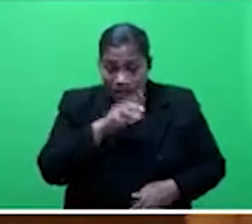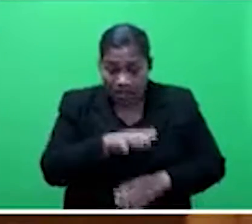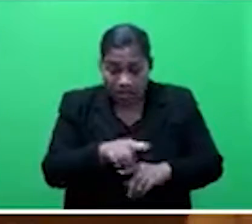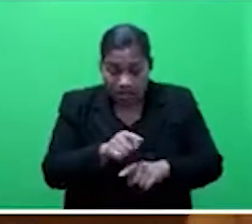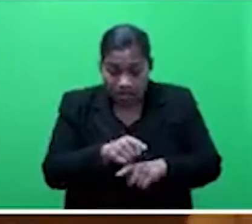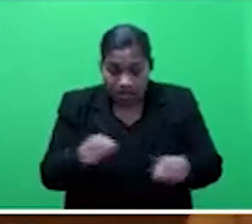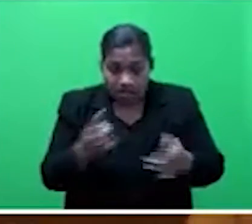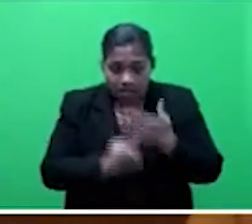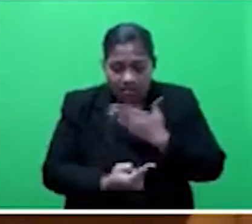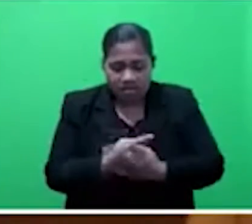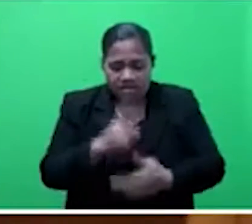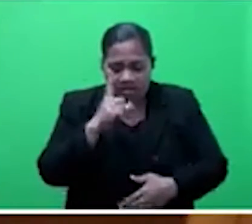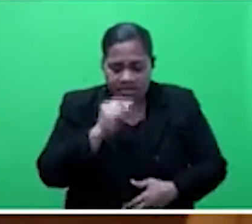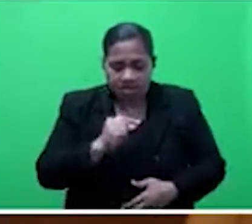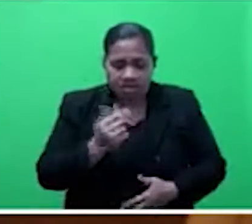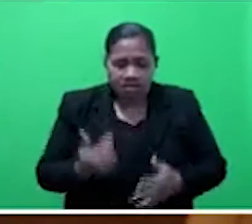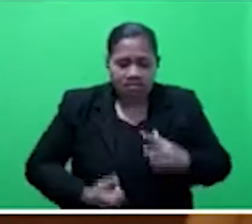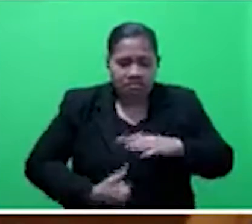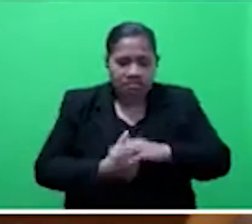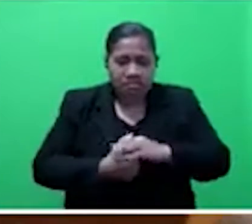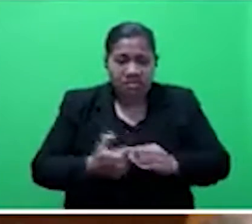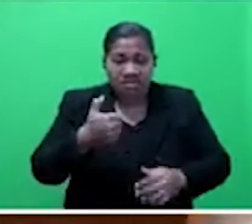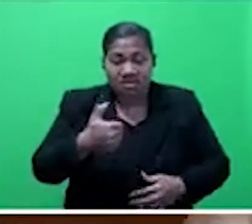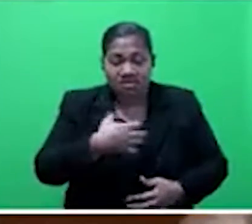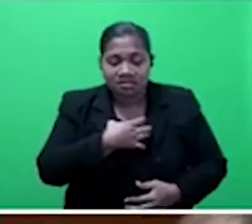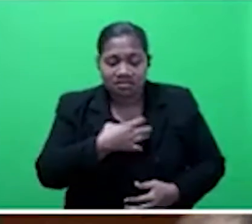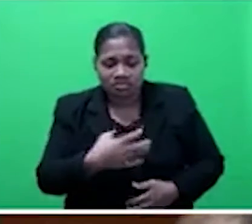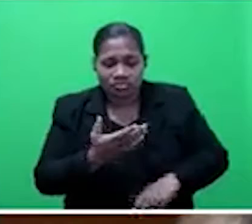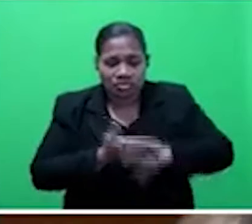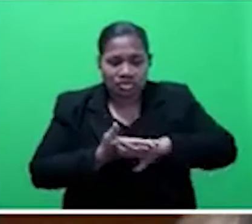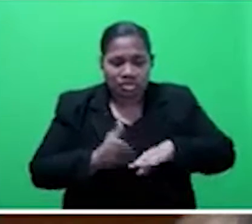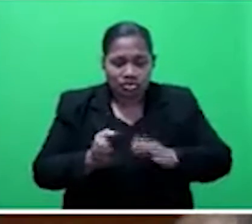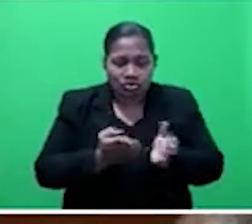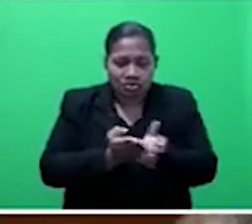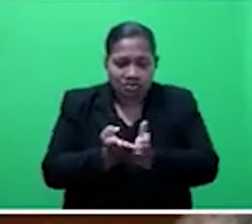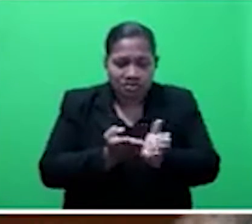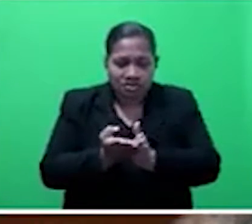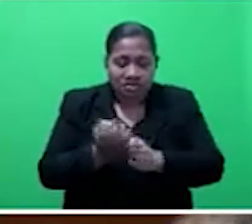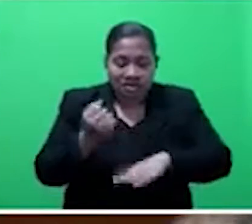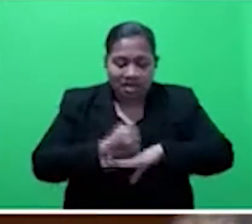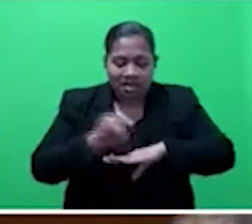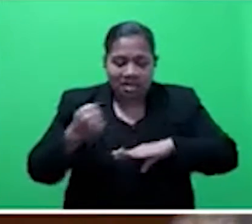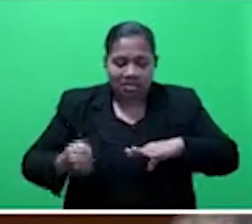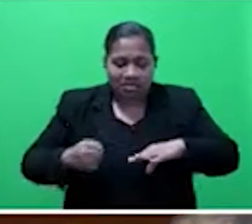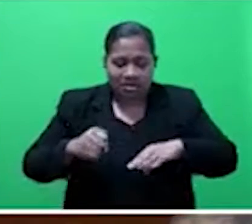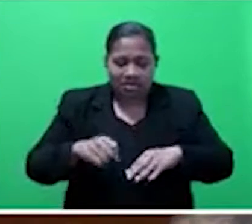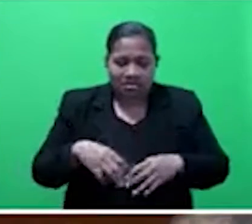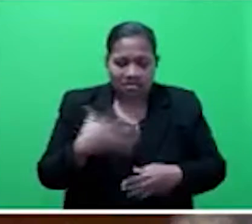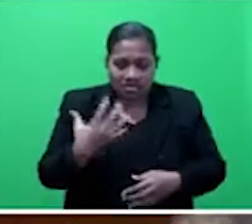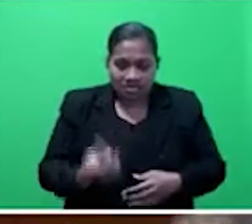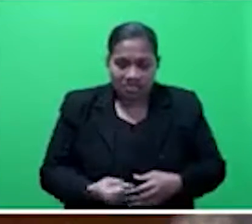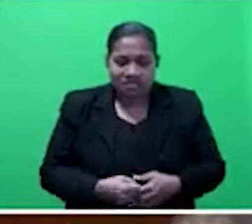6 additional new free services selected by government under the scheme, and these